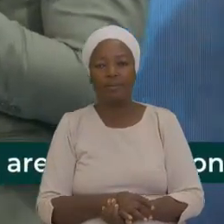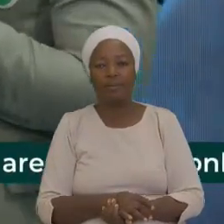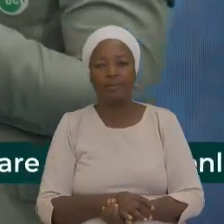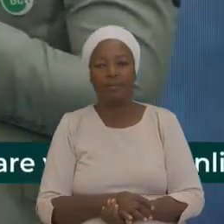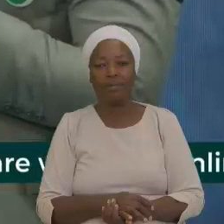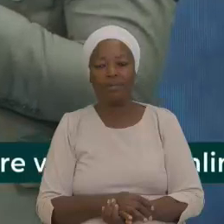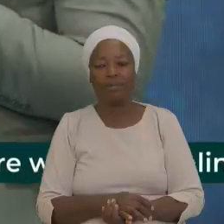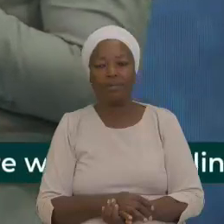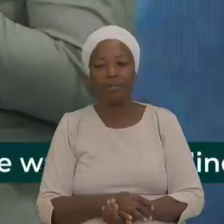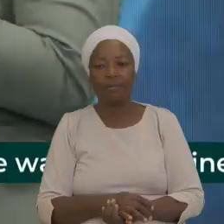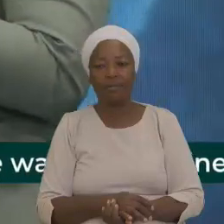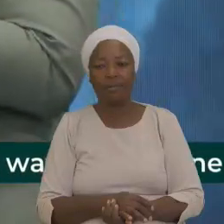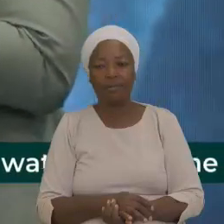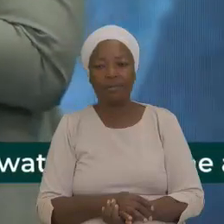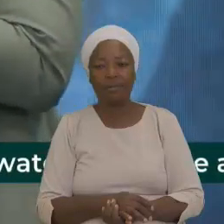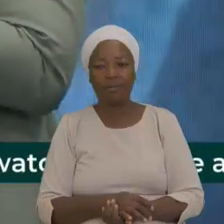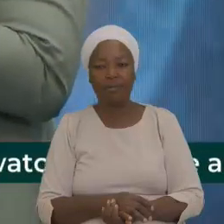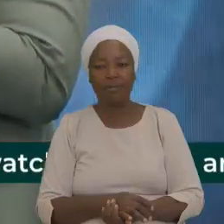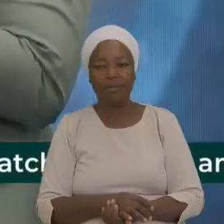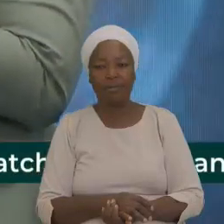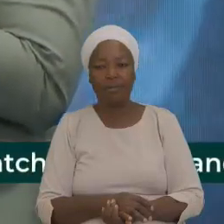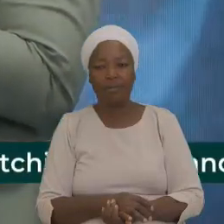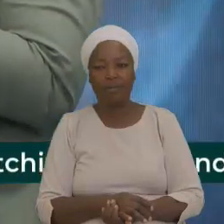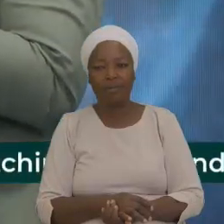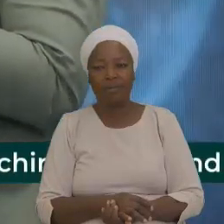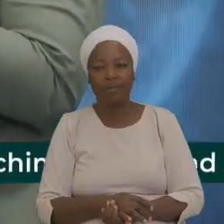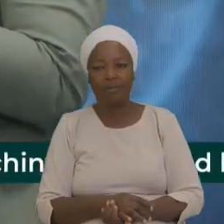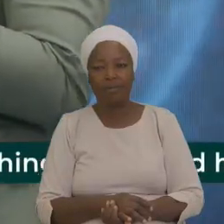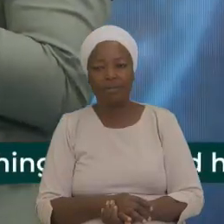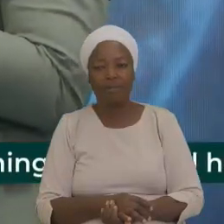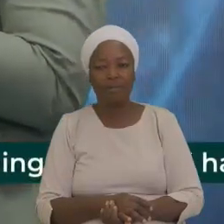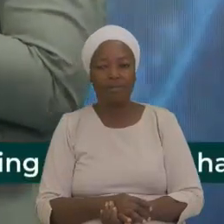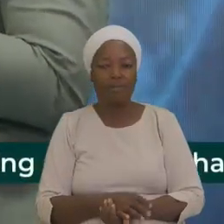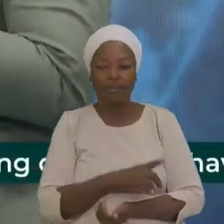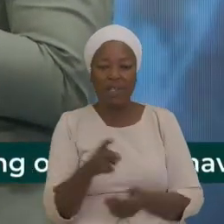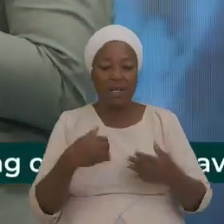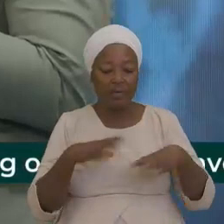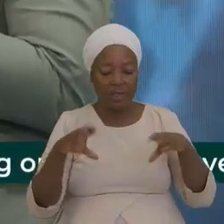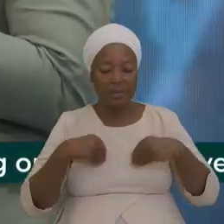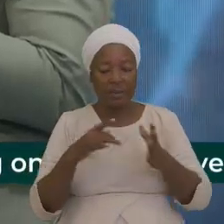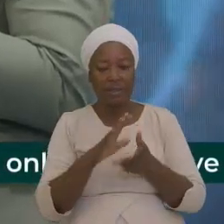The souls have been accepted and they need your attention.